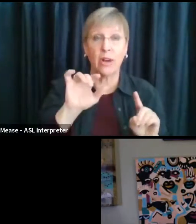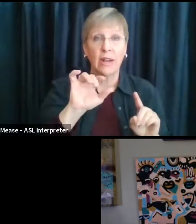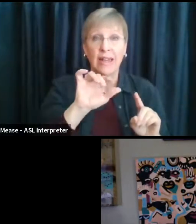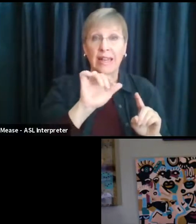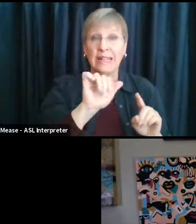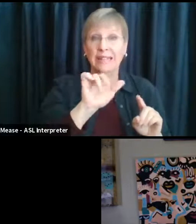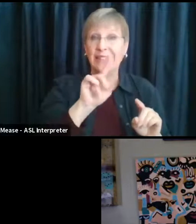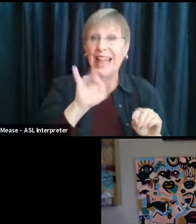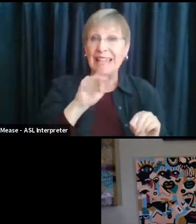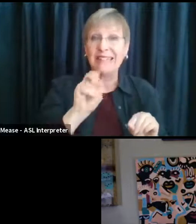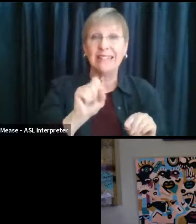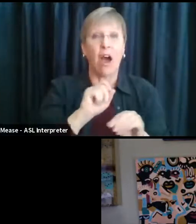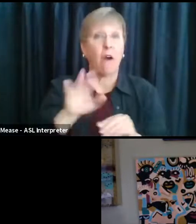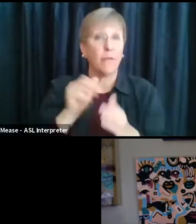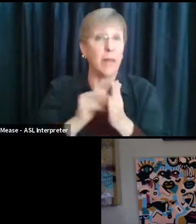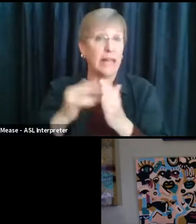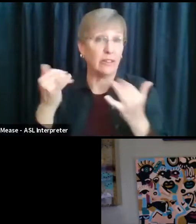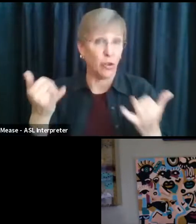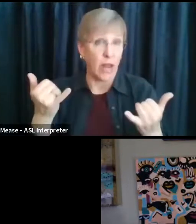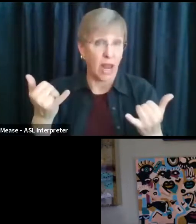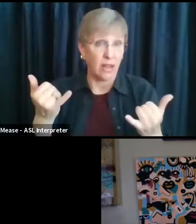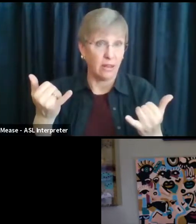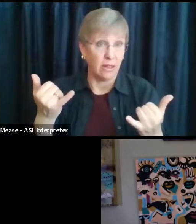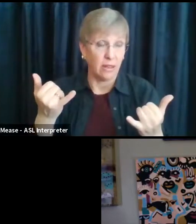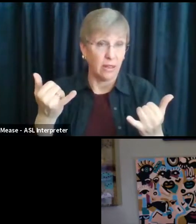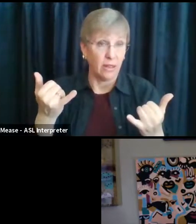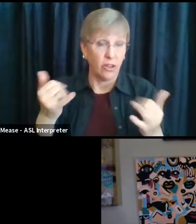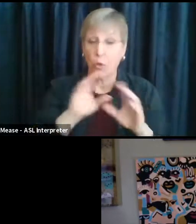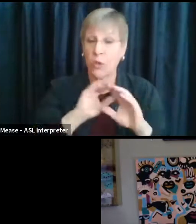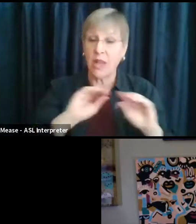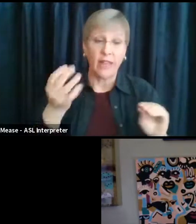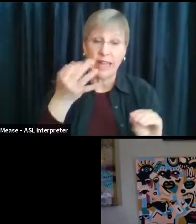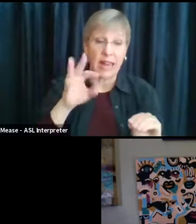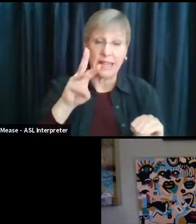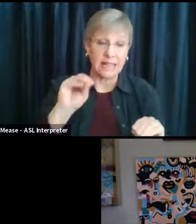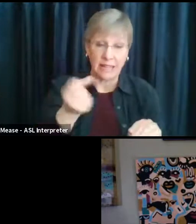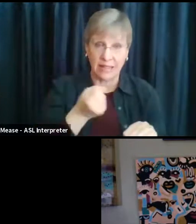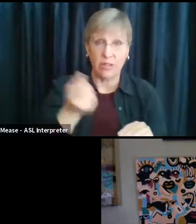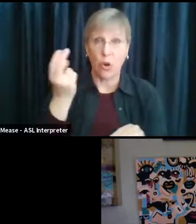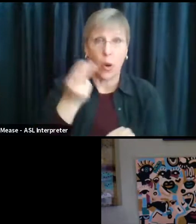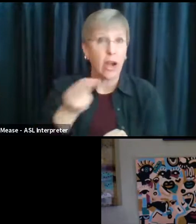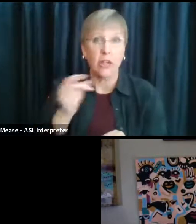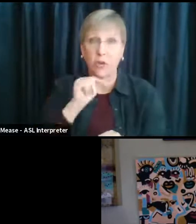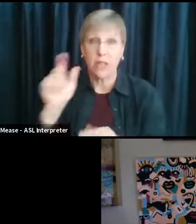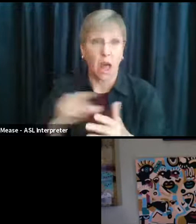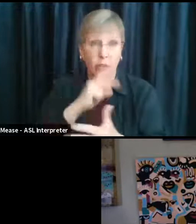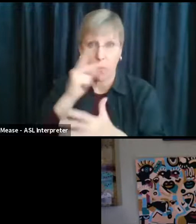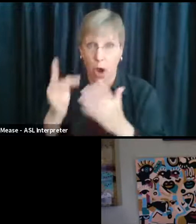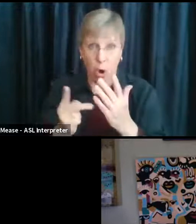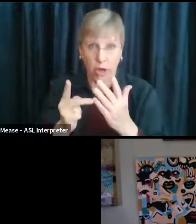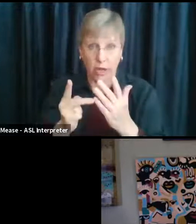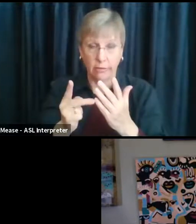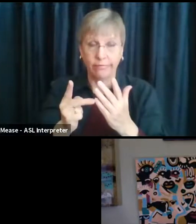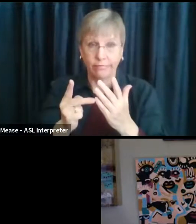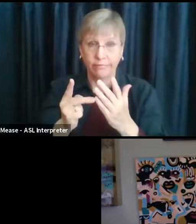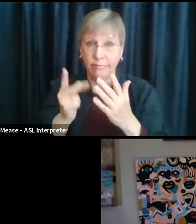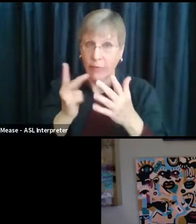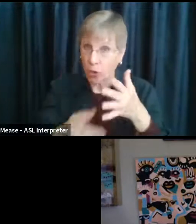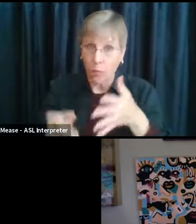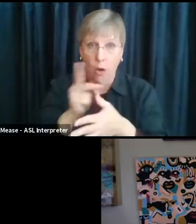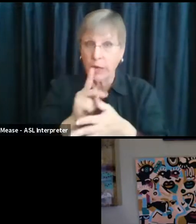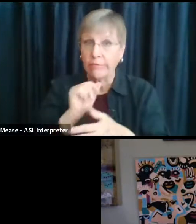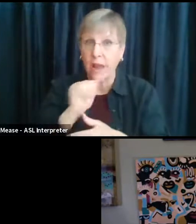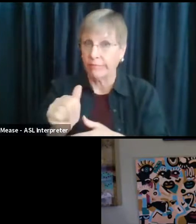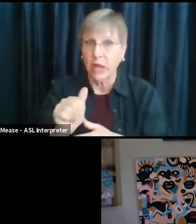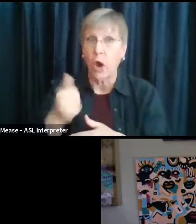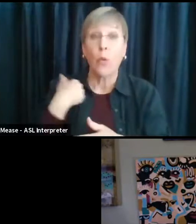So we were with nothing in 1960, so heritage was not the priority. It is today. We